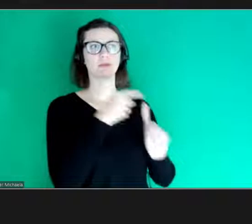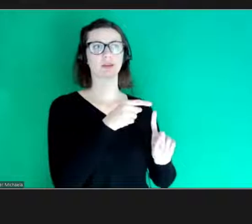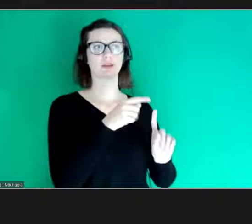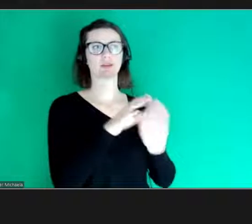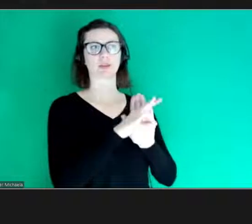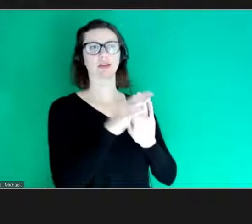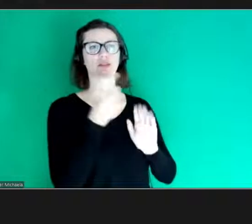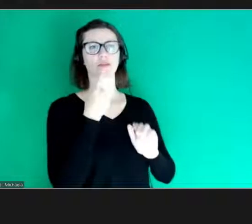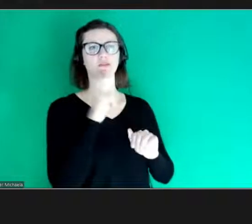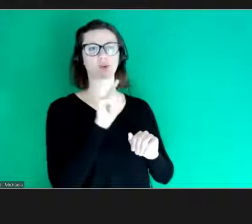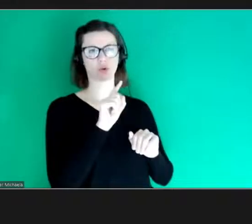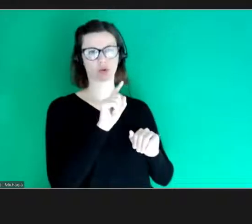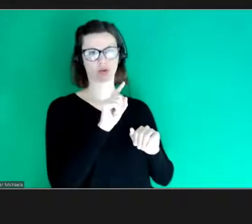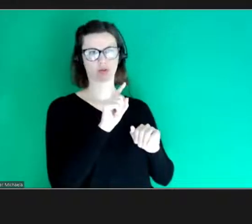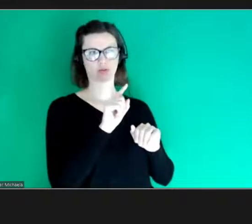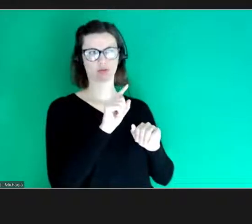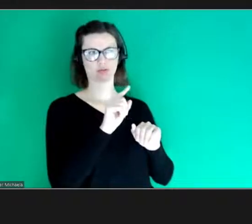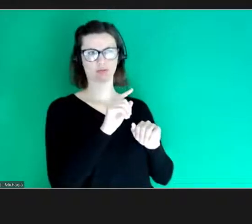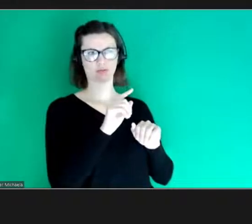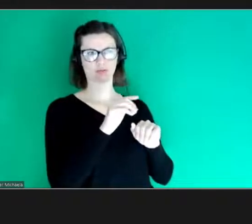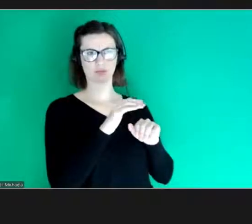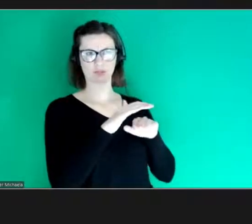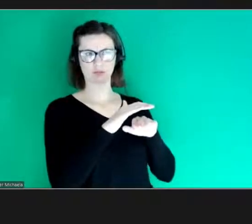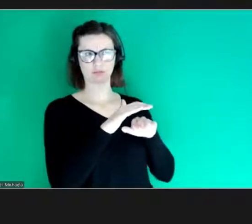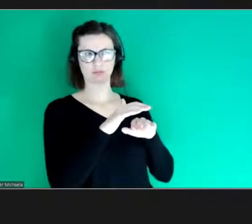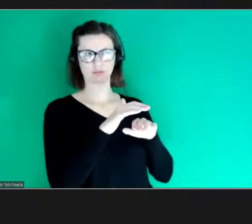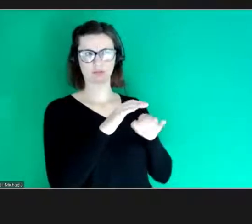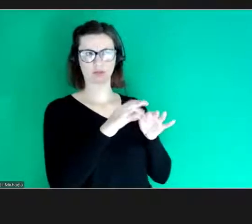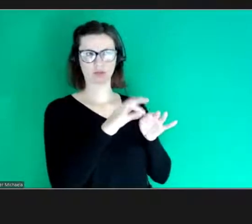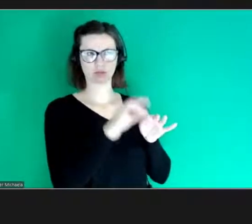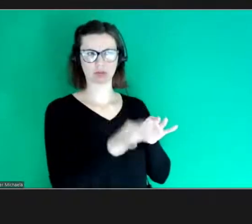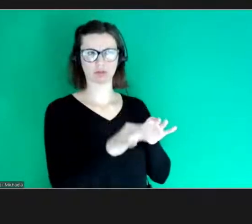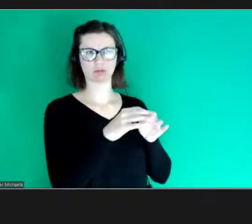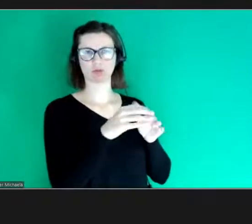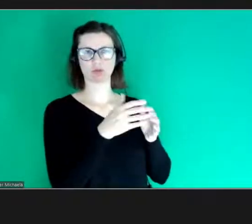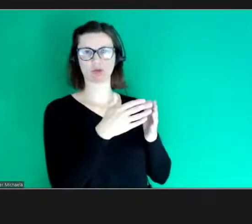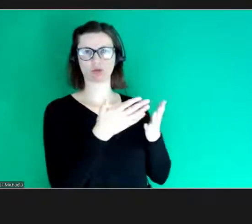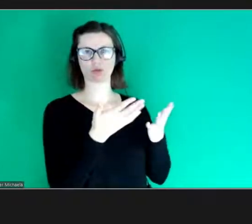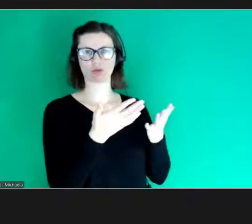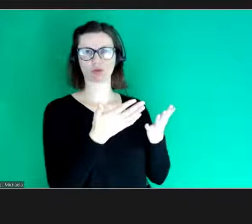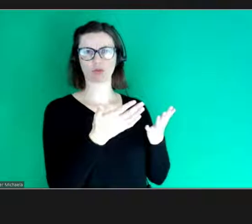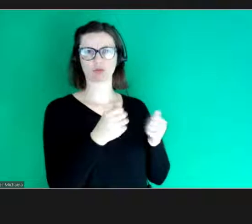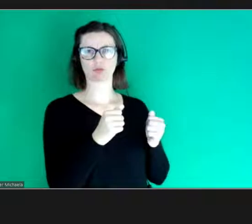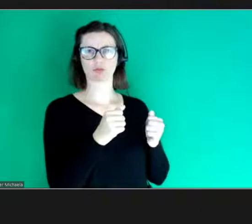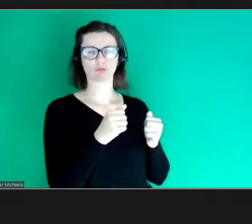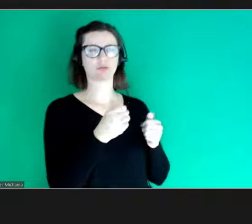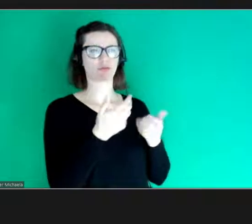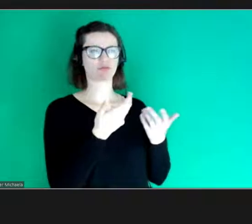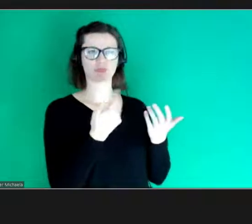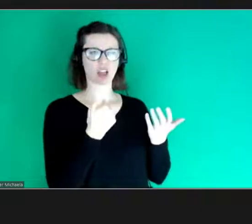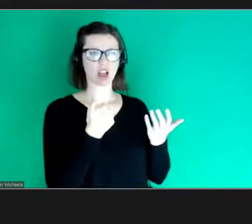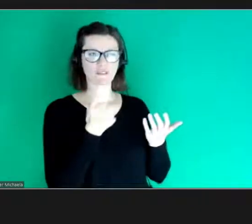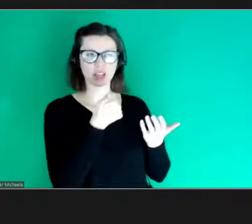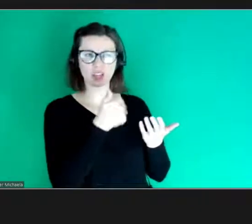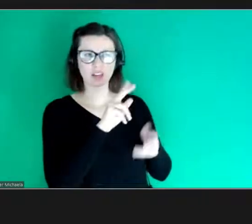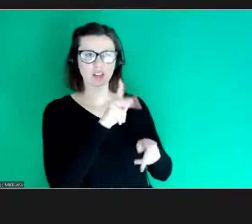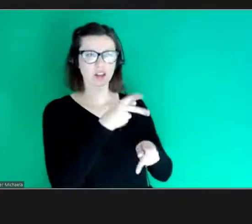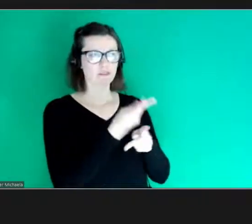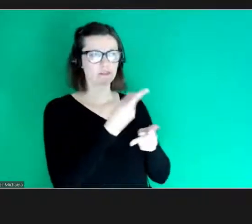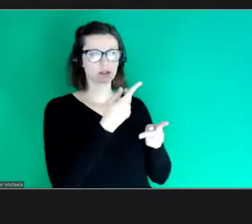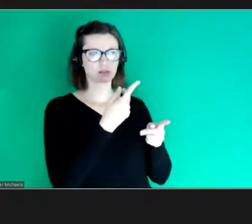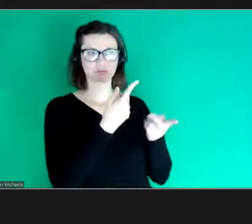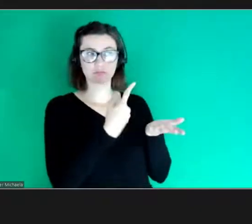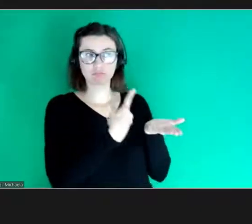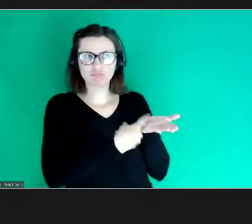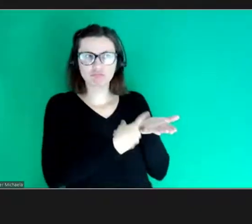of functionally on pause right now, or has there been any kind of further discussion